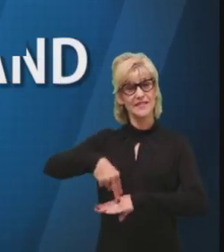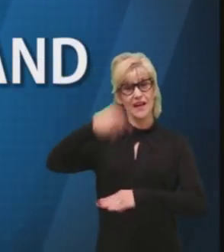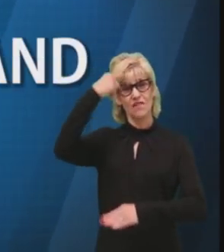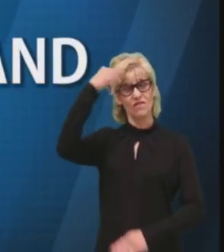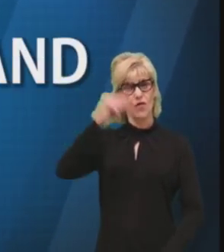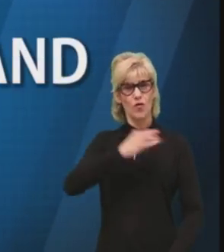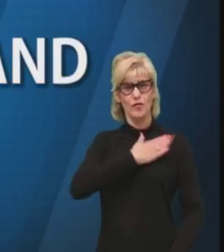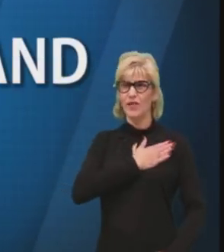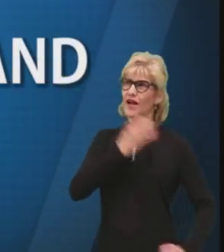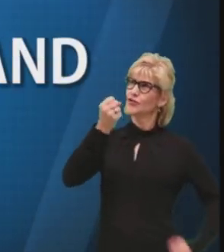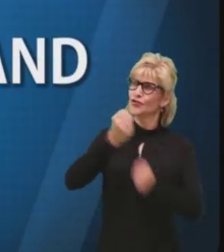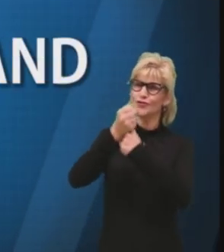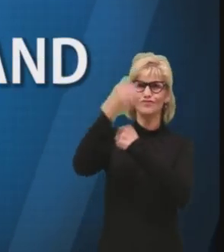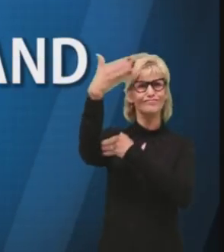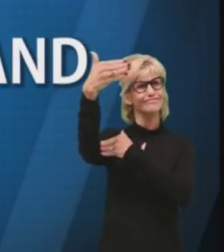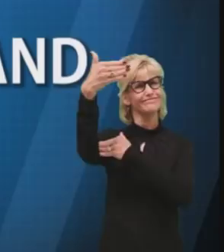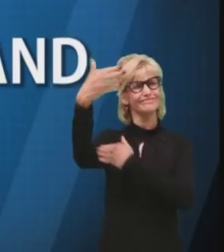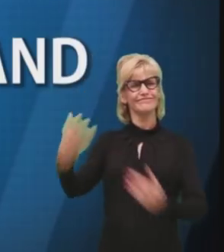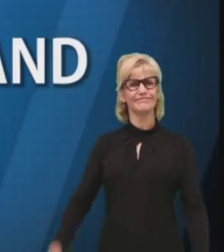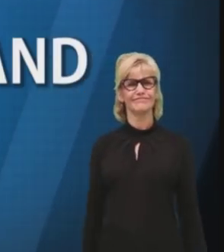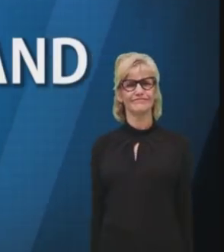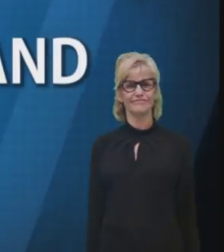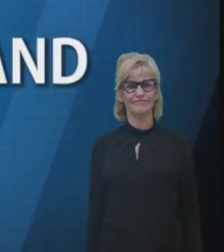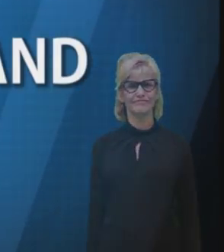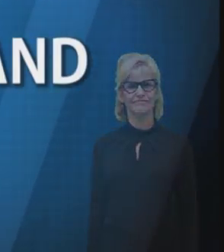Please stand for the pledge.